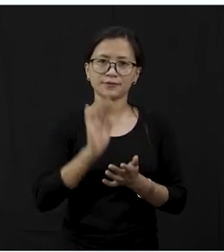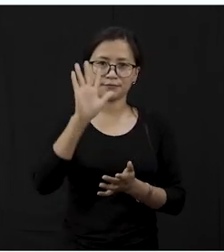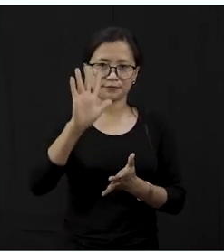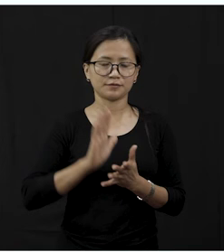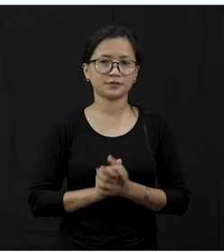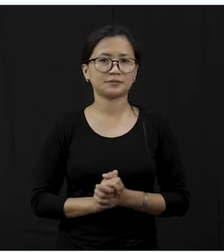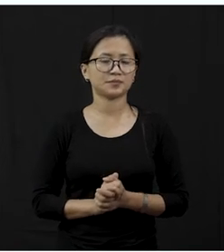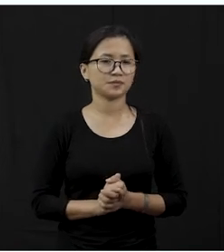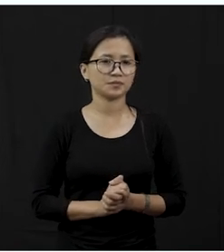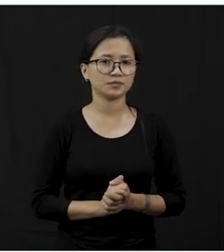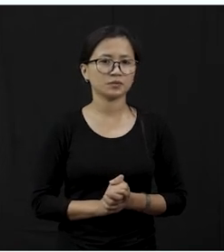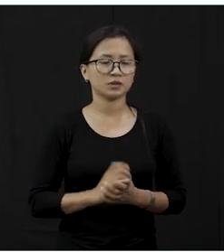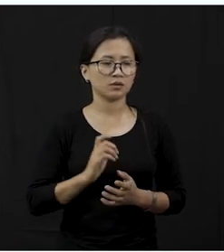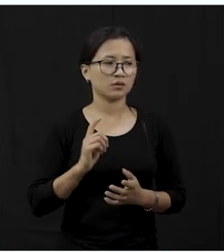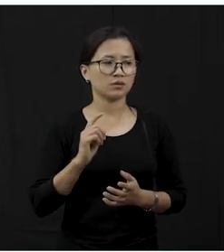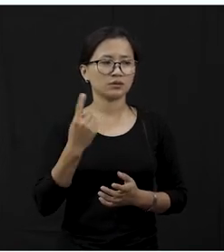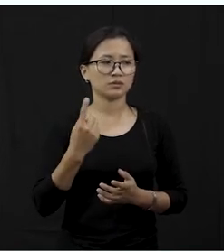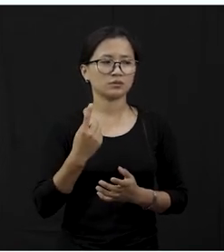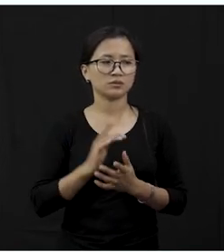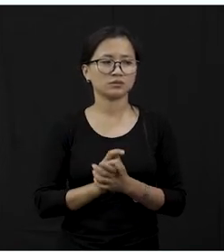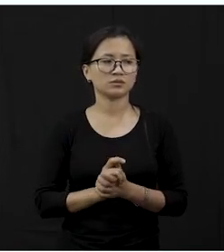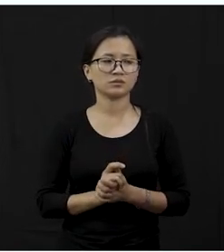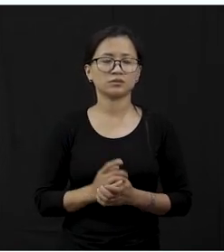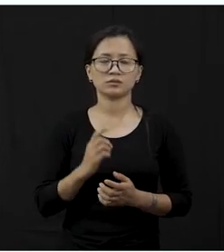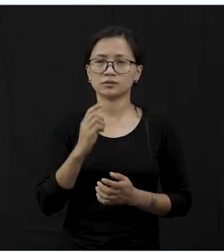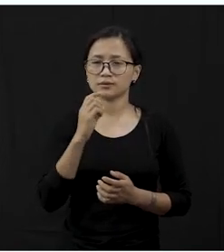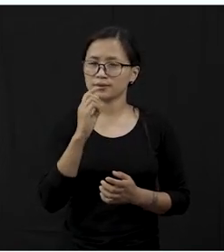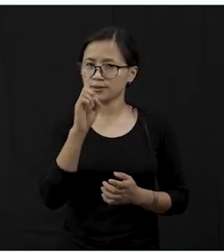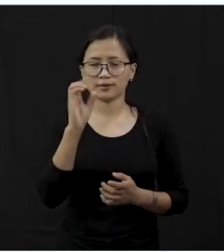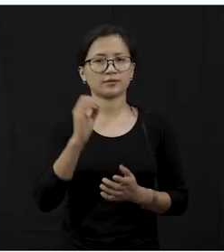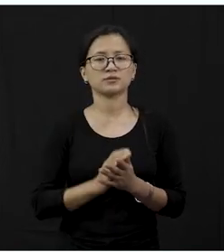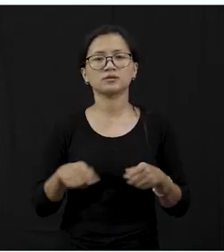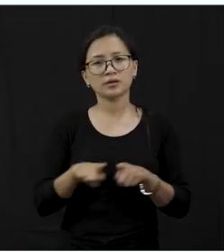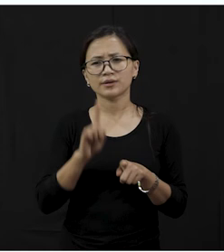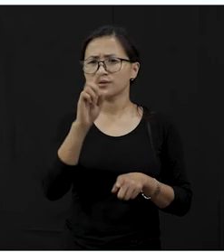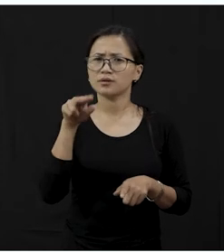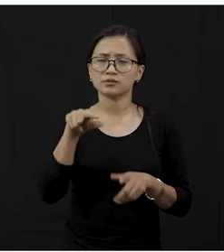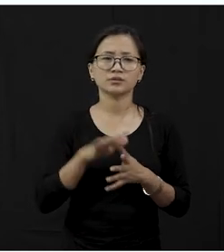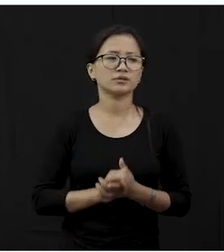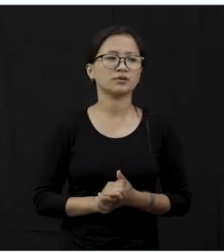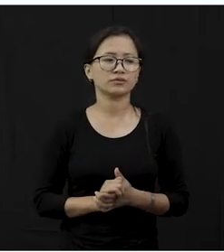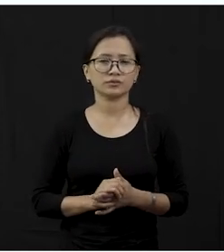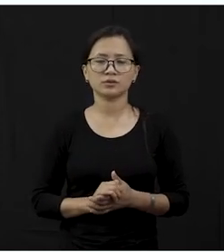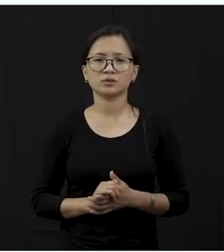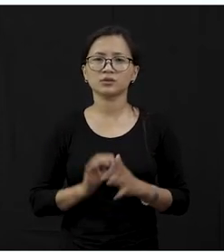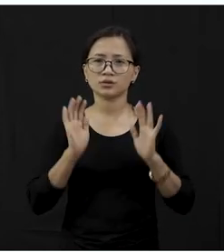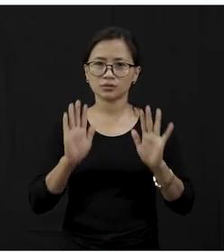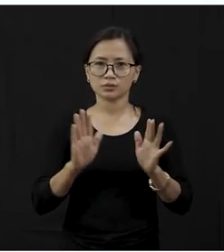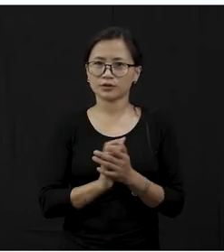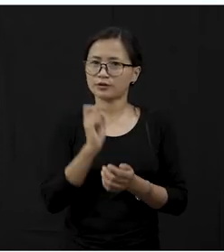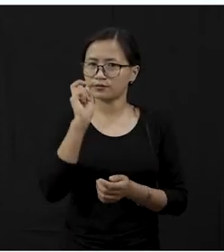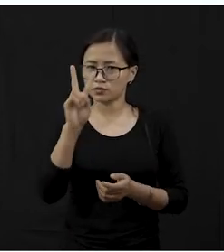Now let's count again. Ones, tens, and 100. So on the blessed value of 100, you have